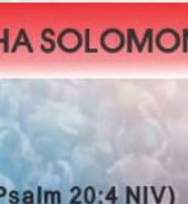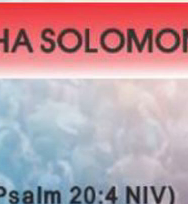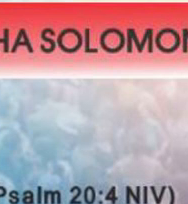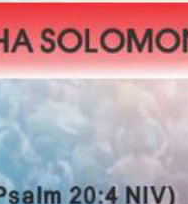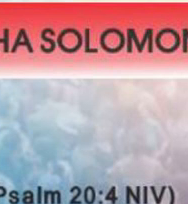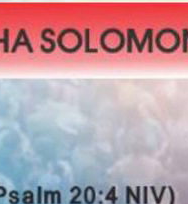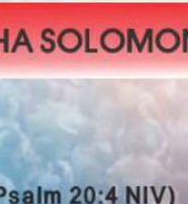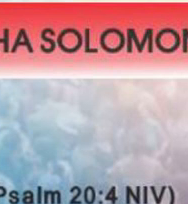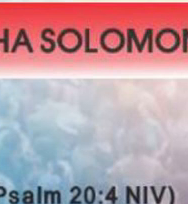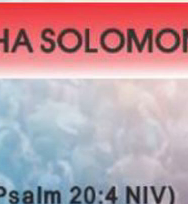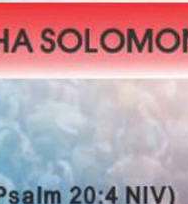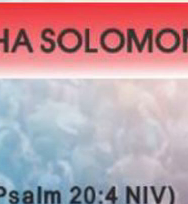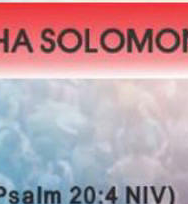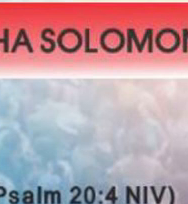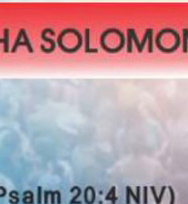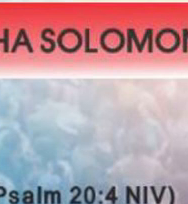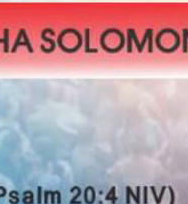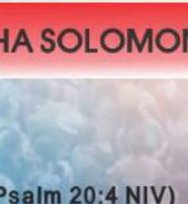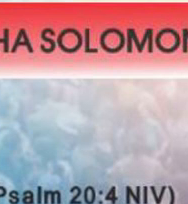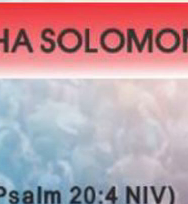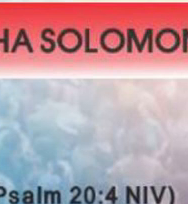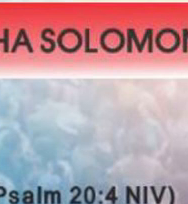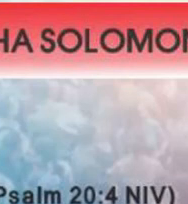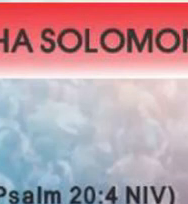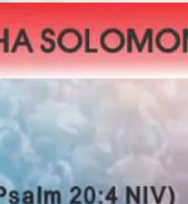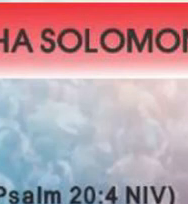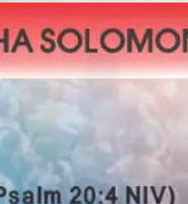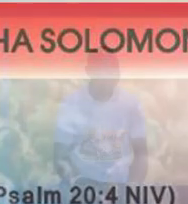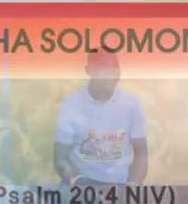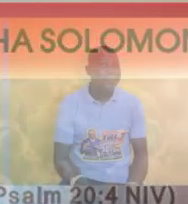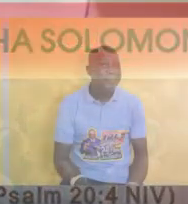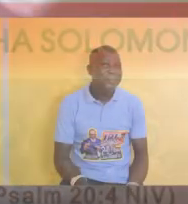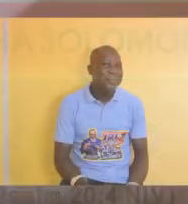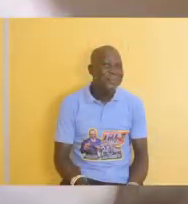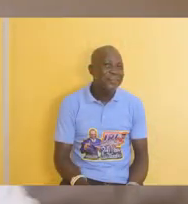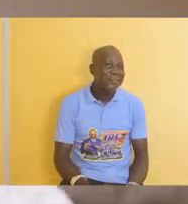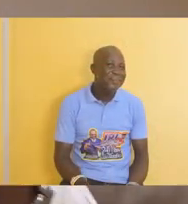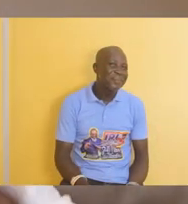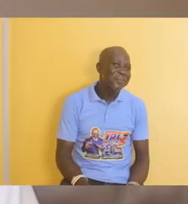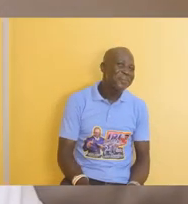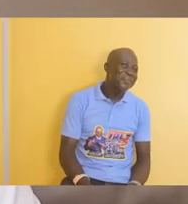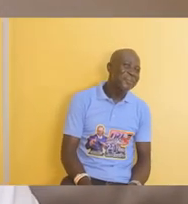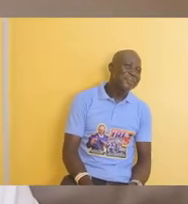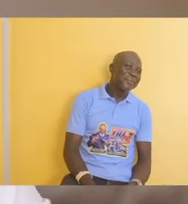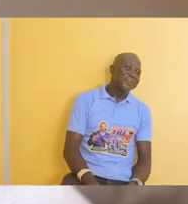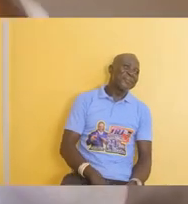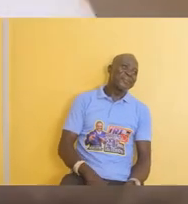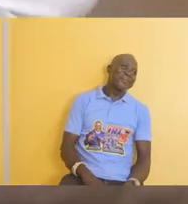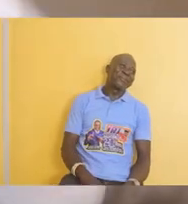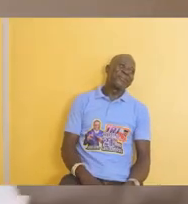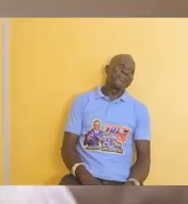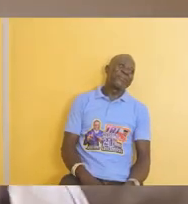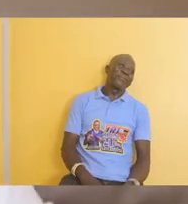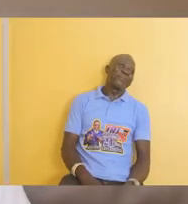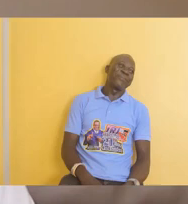101 52 98 950. Seed of Tribune Church, no my boy, the Miss Zenith Bank. No call, yes, I hear about the day. Amen. I hear that the